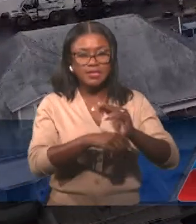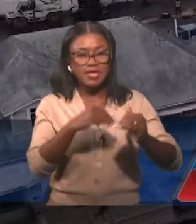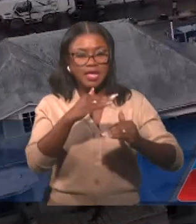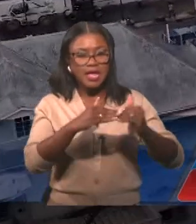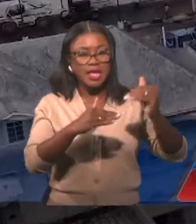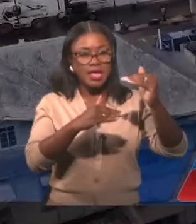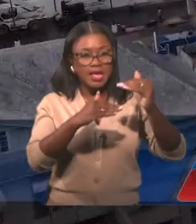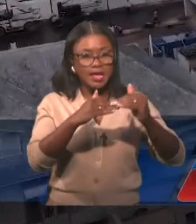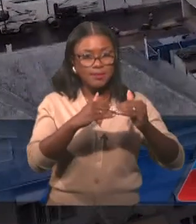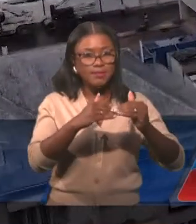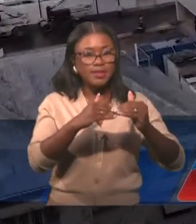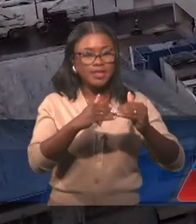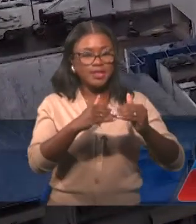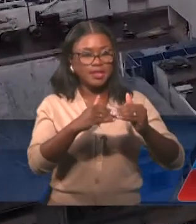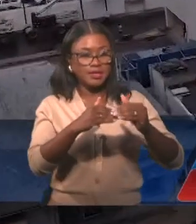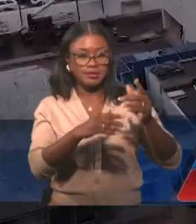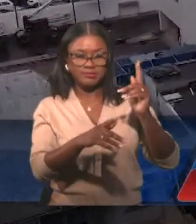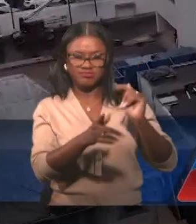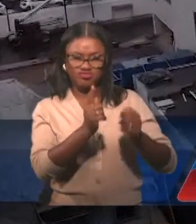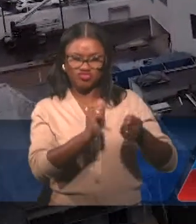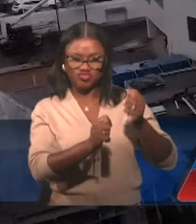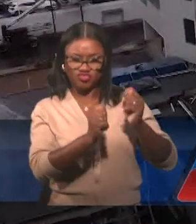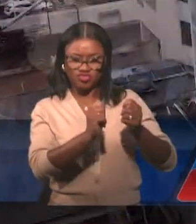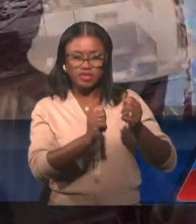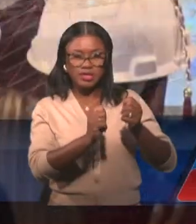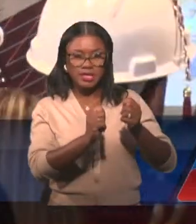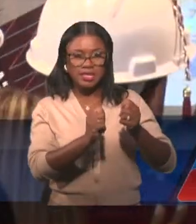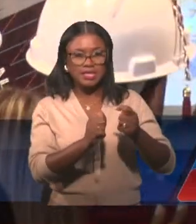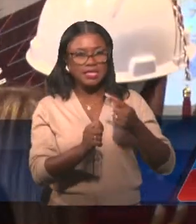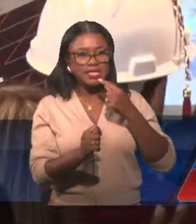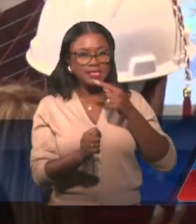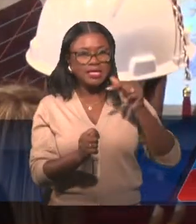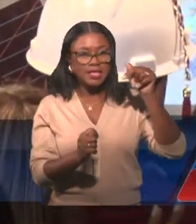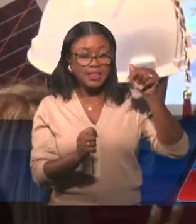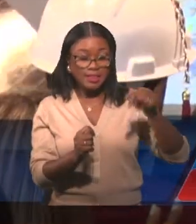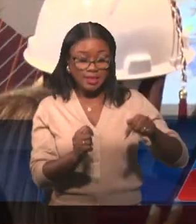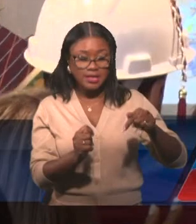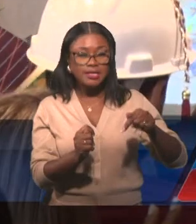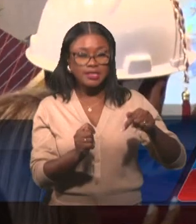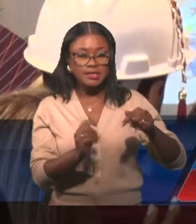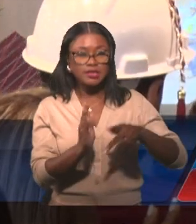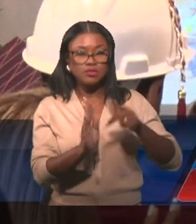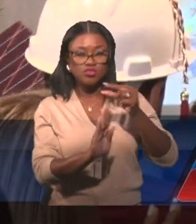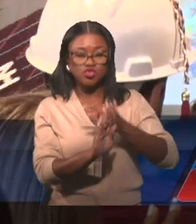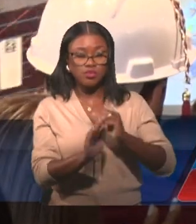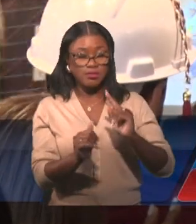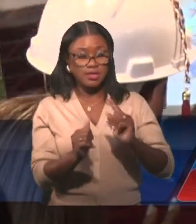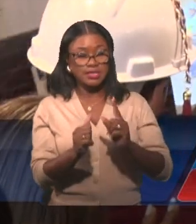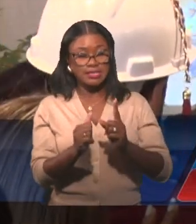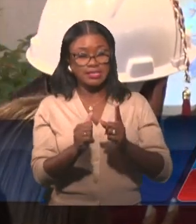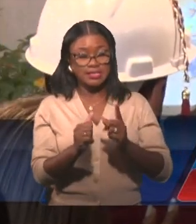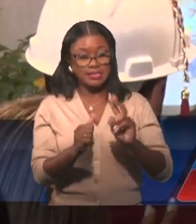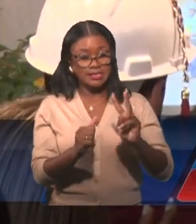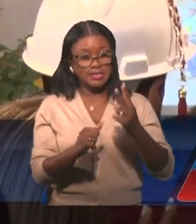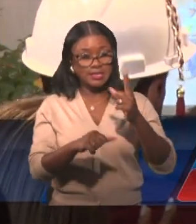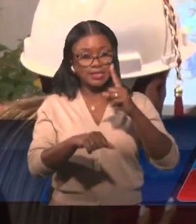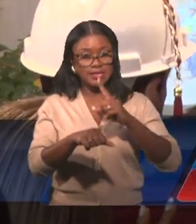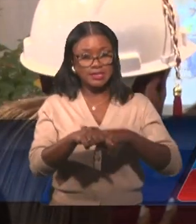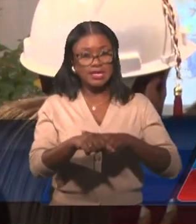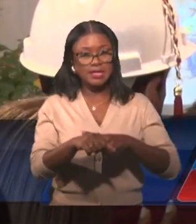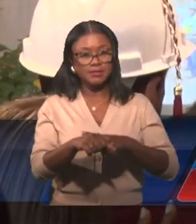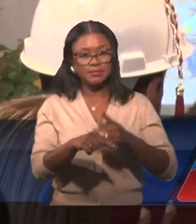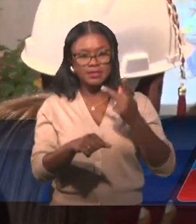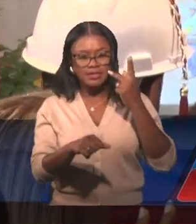Health Administrative Building in Trinidad. Mr. Elias said this initiative, now in its second installment, has reaped rewards